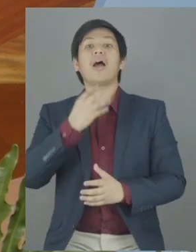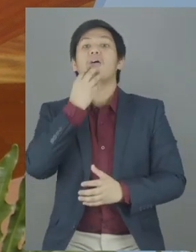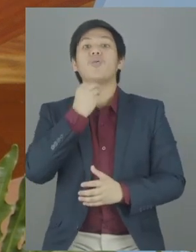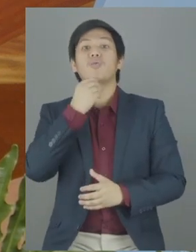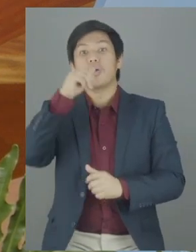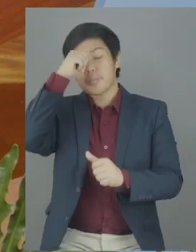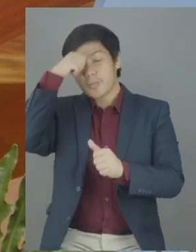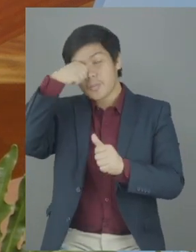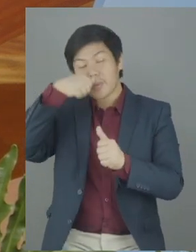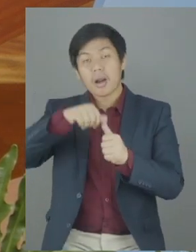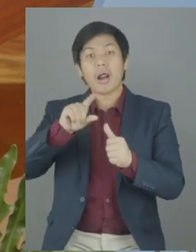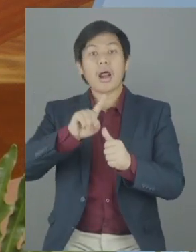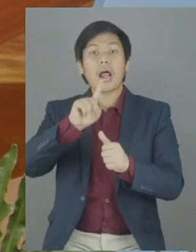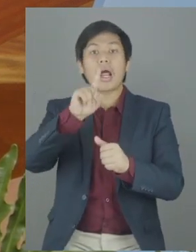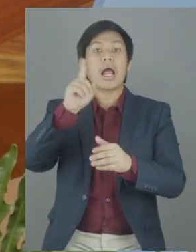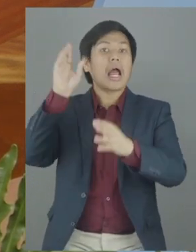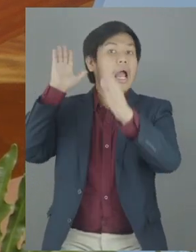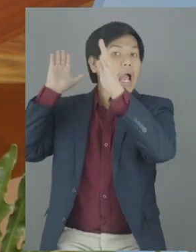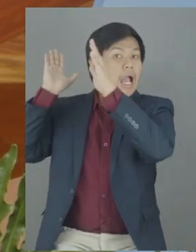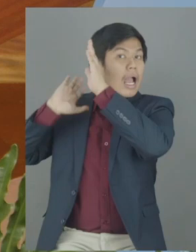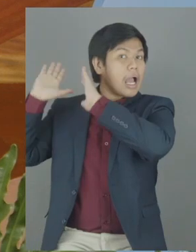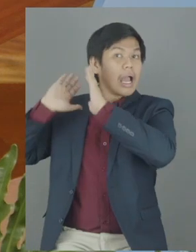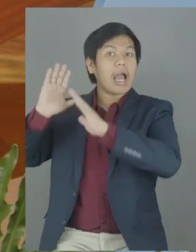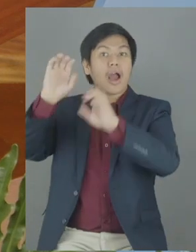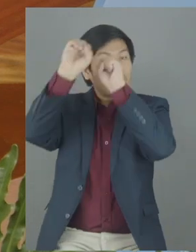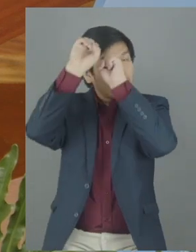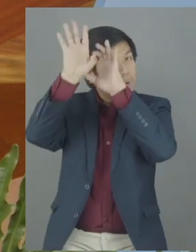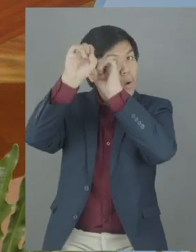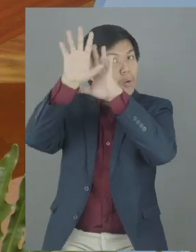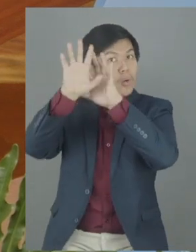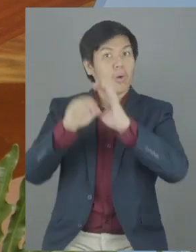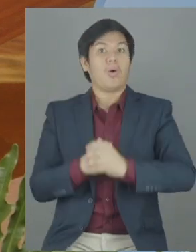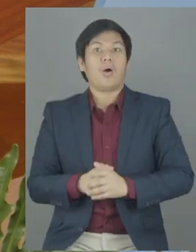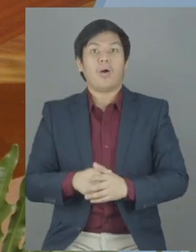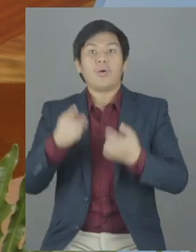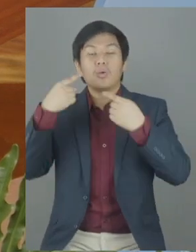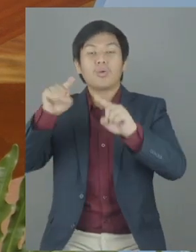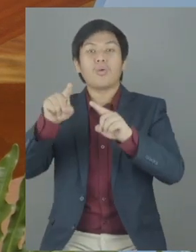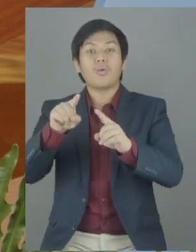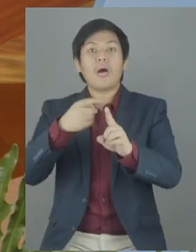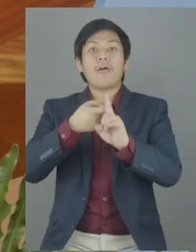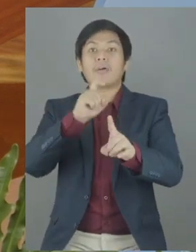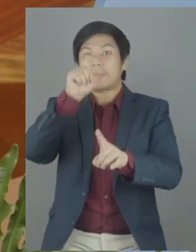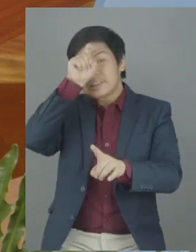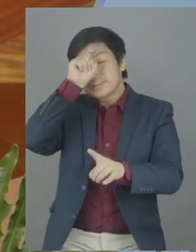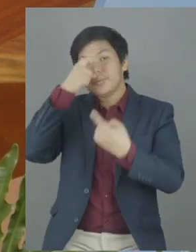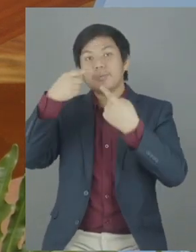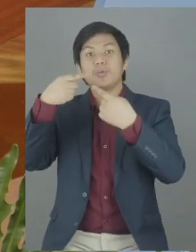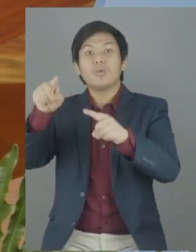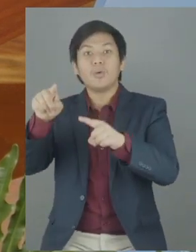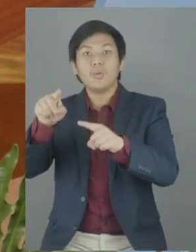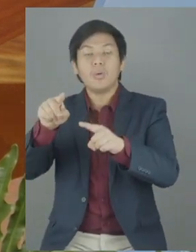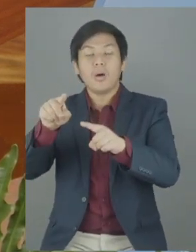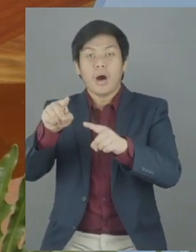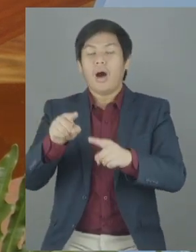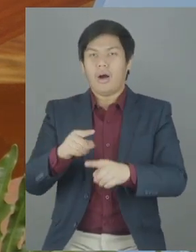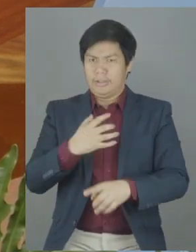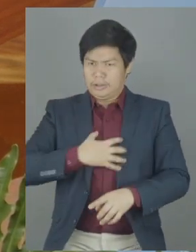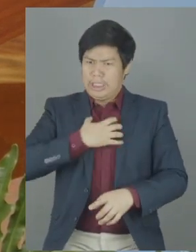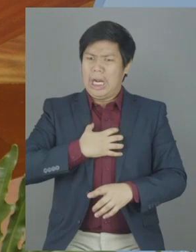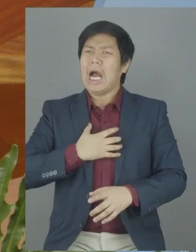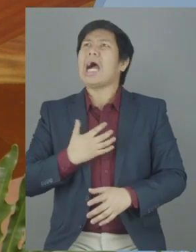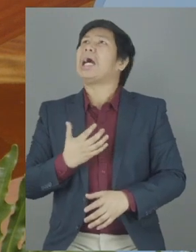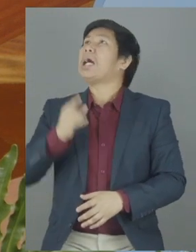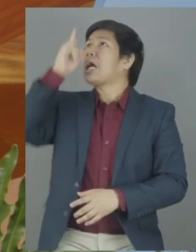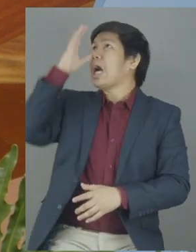happened when their ancestors were in the desert for 4 years. They grumbled a lot about